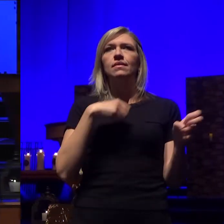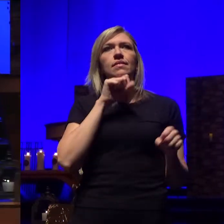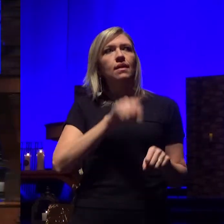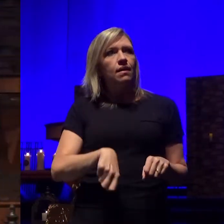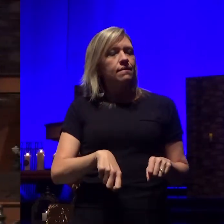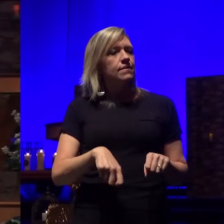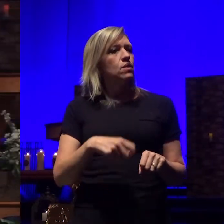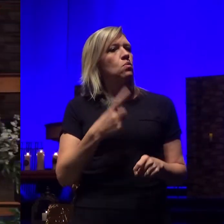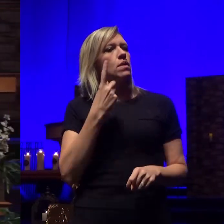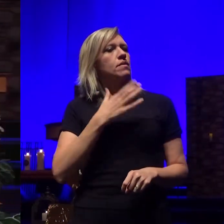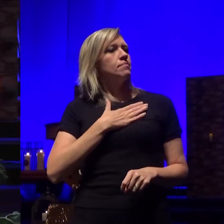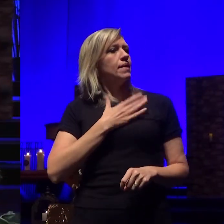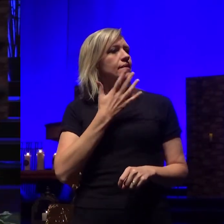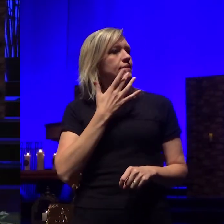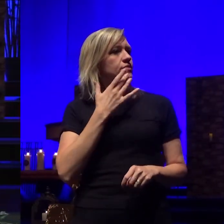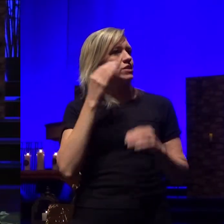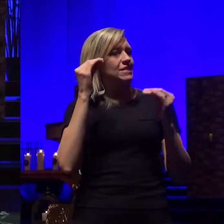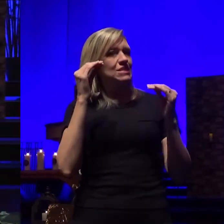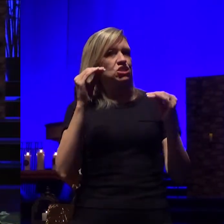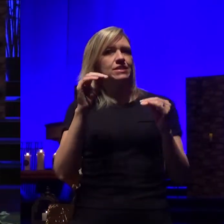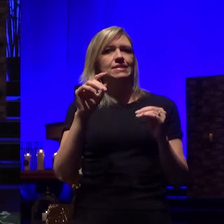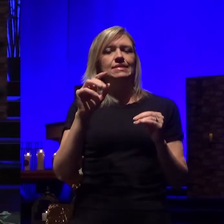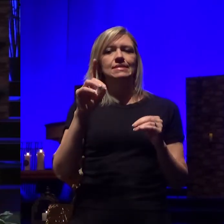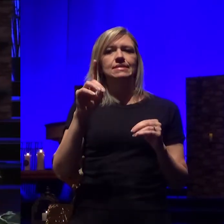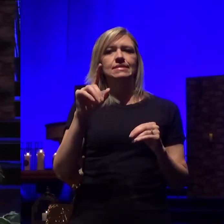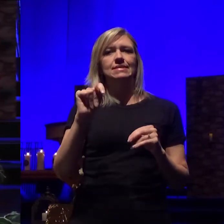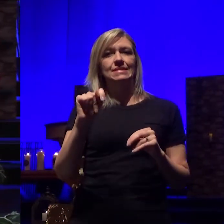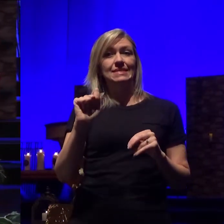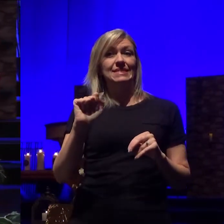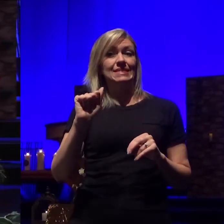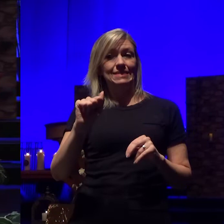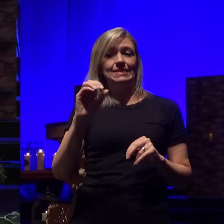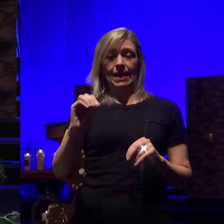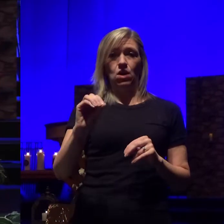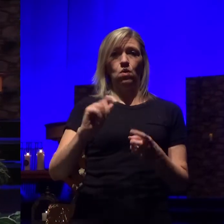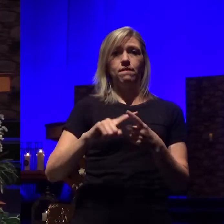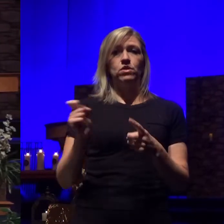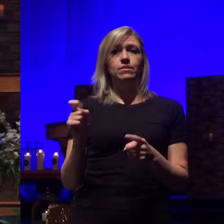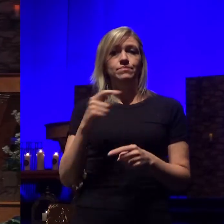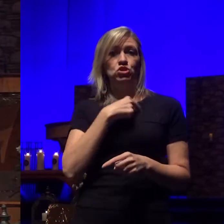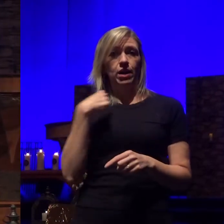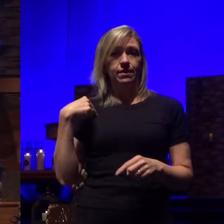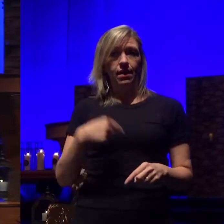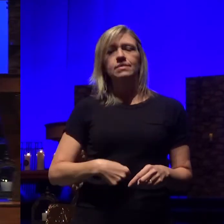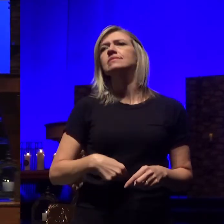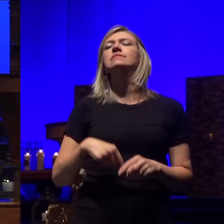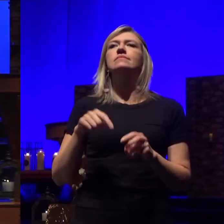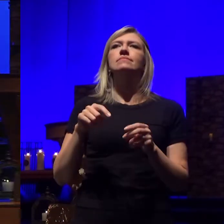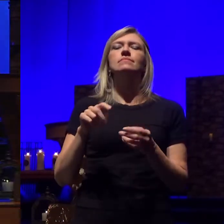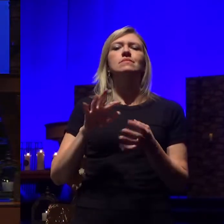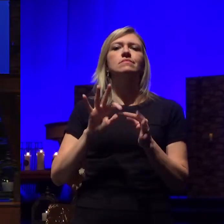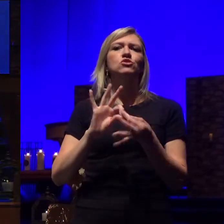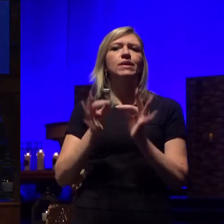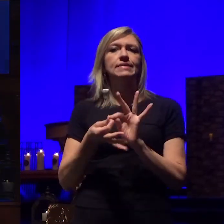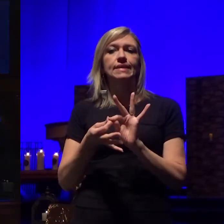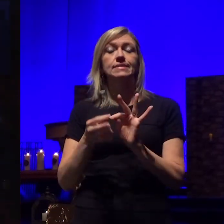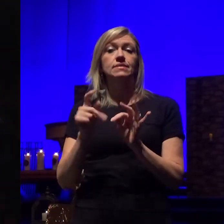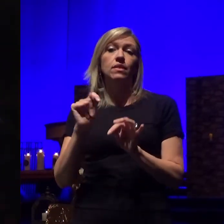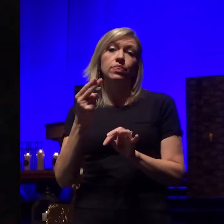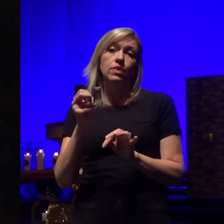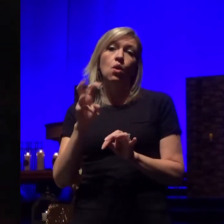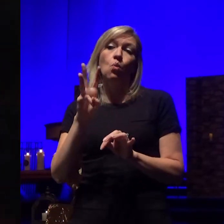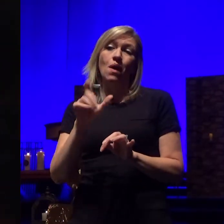me of one of my favorite religious teachings of the Tao from ancient China. And the Tao translates as the way as well, or the